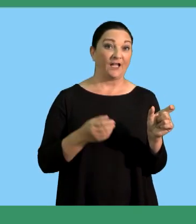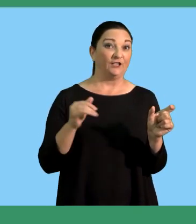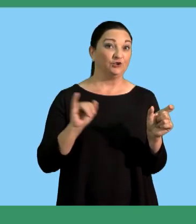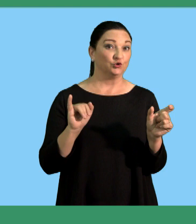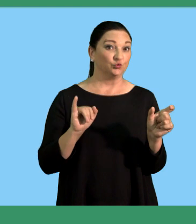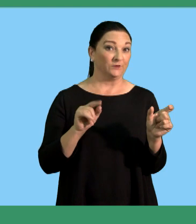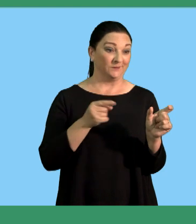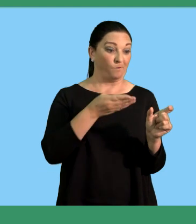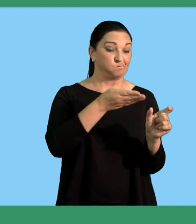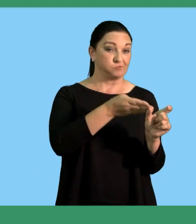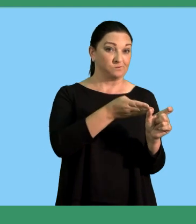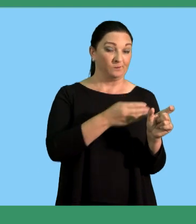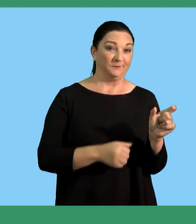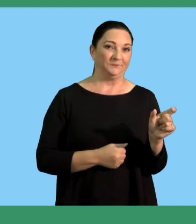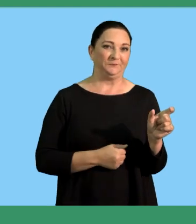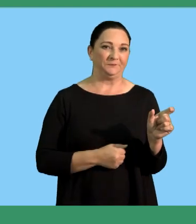insured,